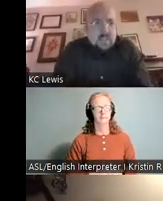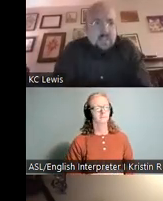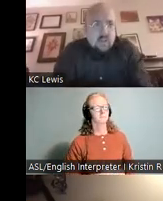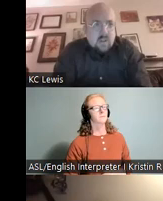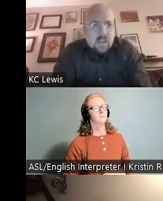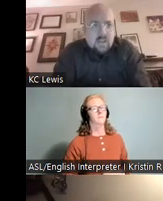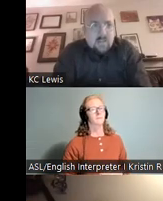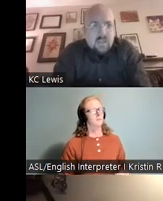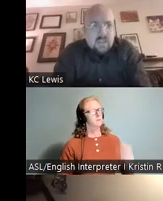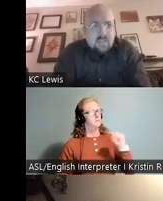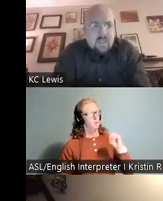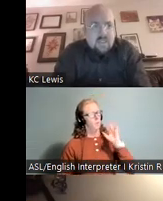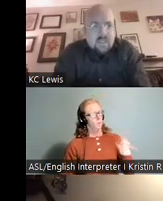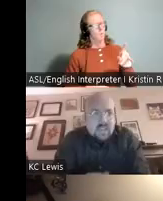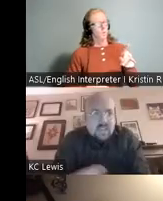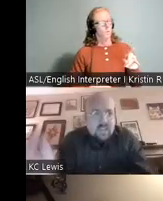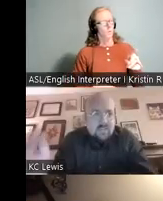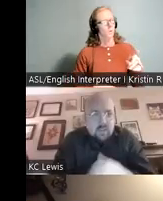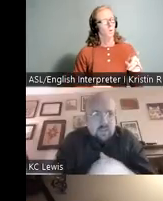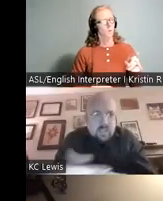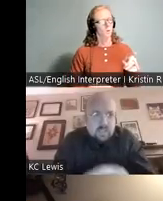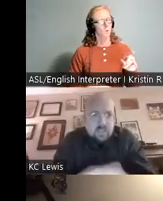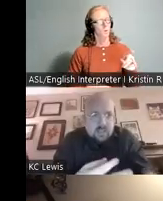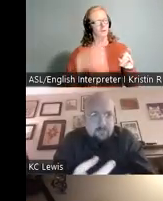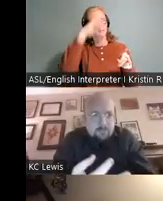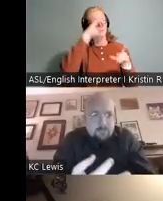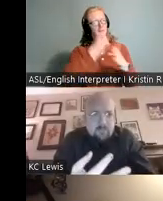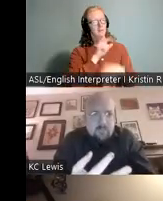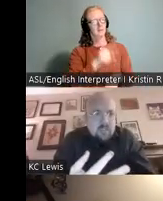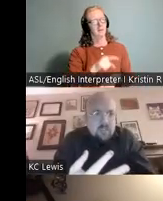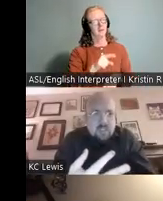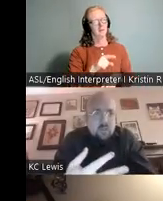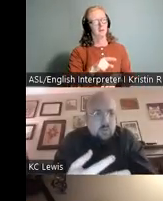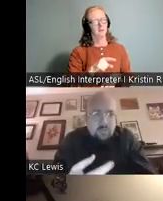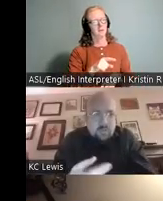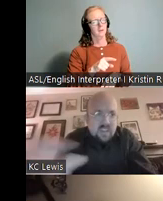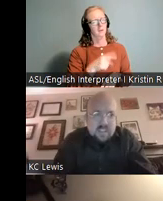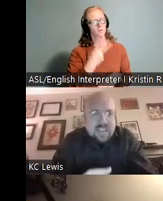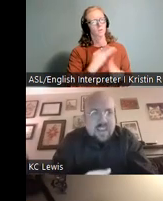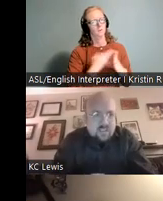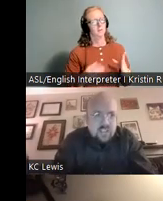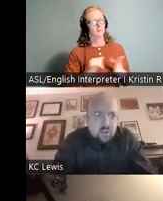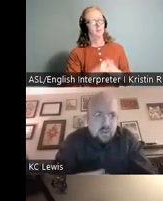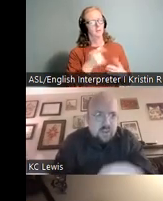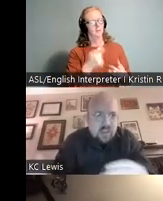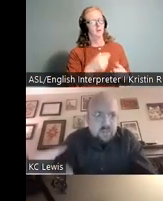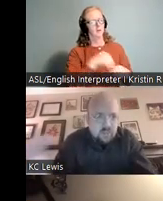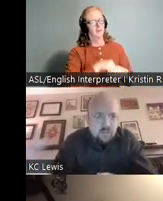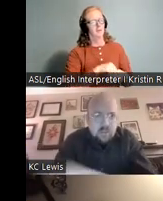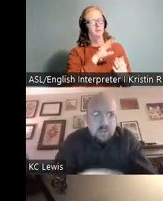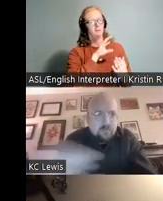So, I mean, I think that kind of goes to the two things that are laid out in the charter, where you have